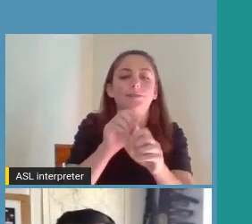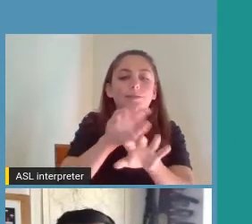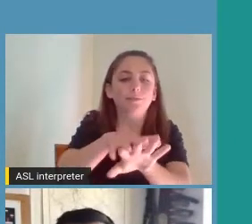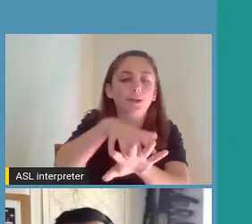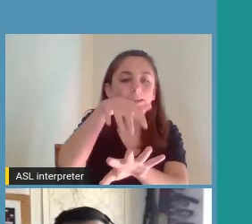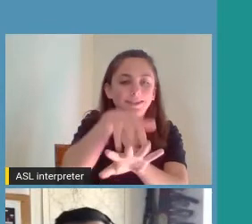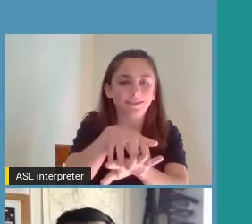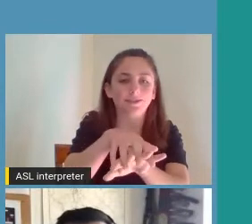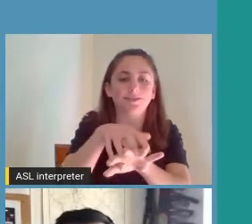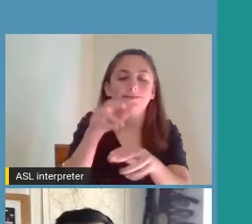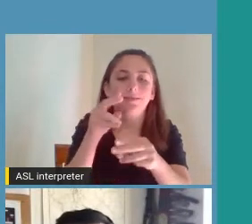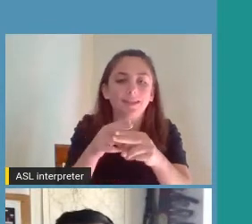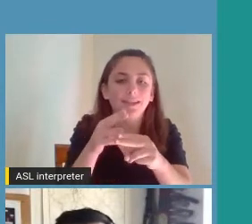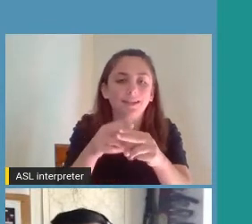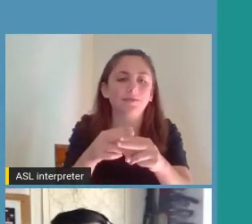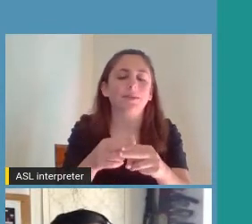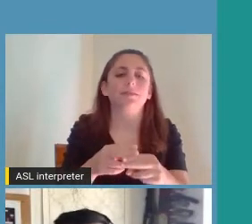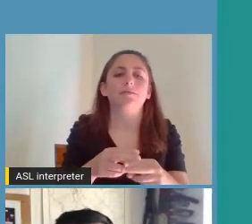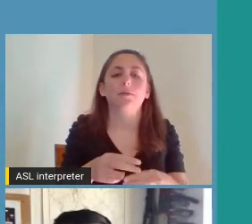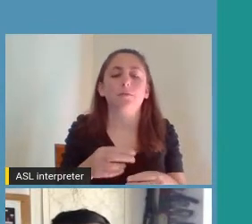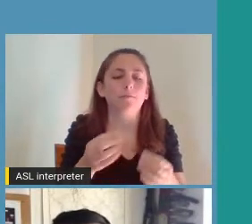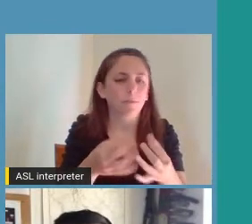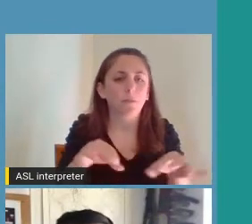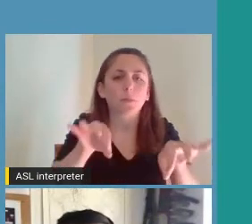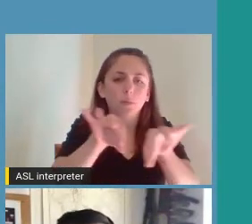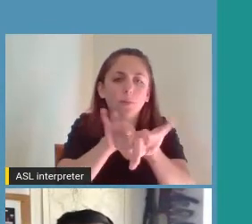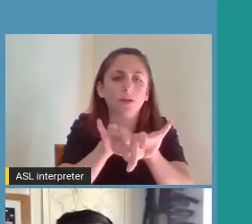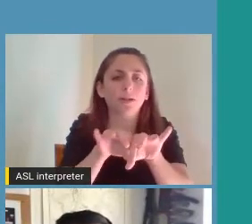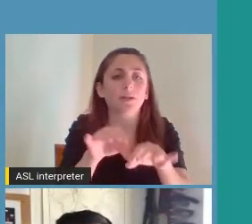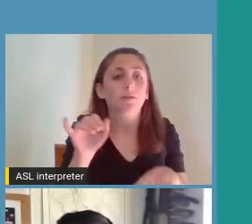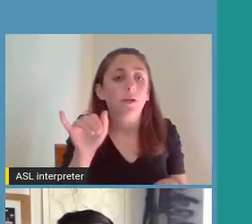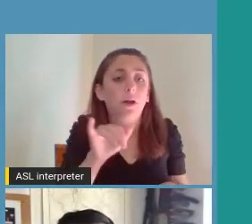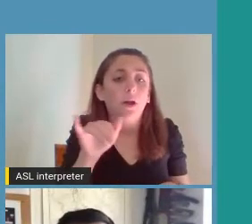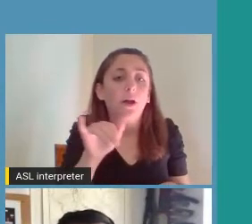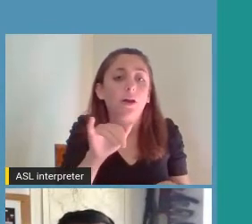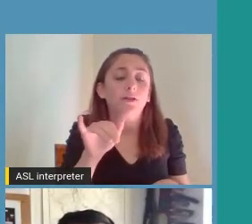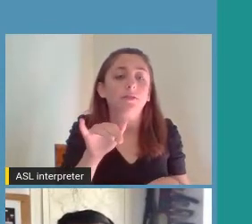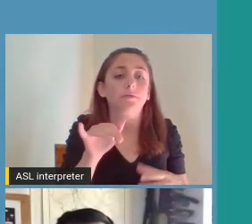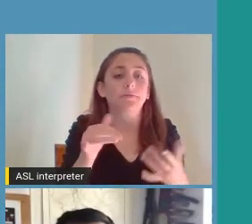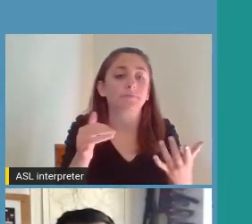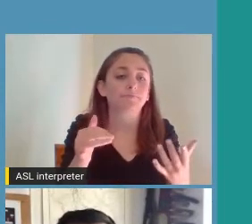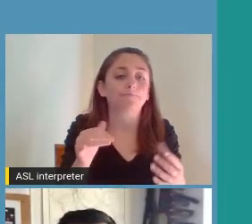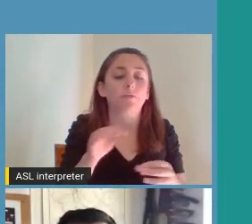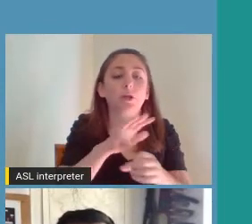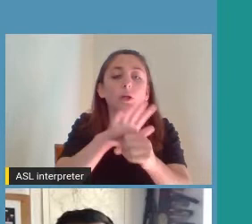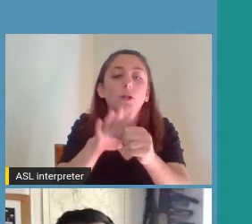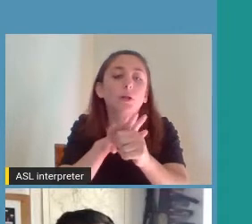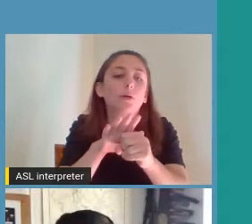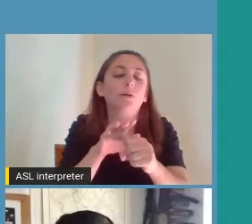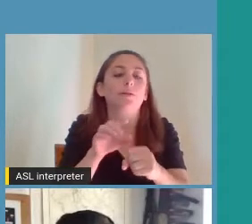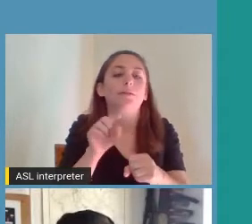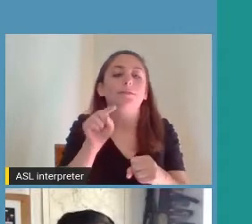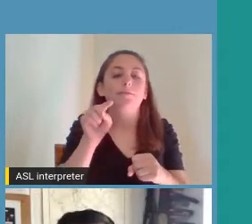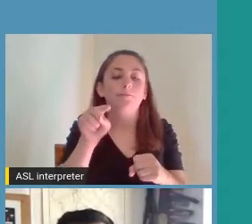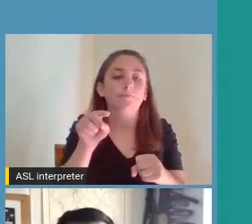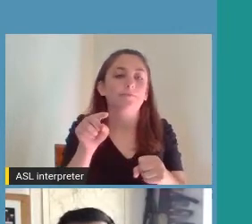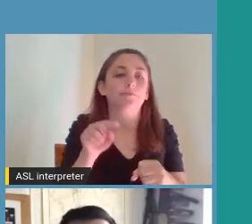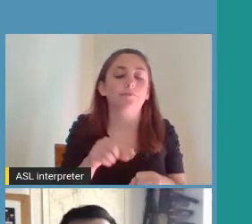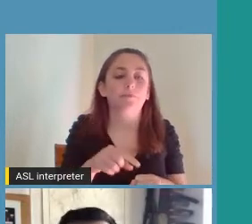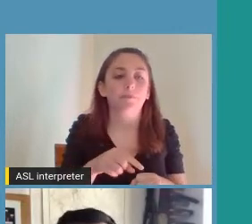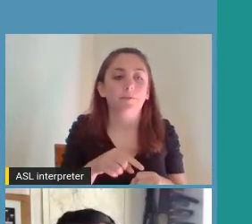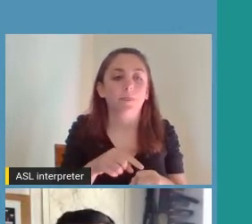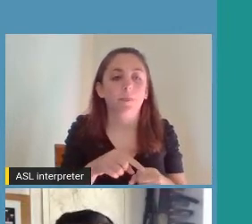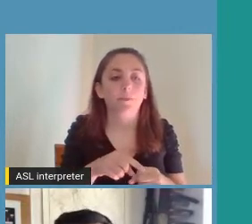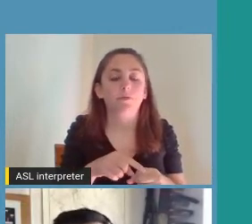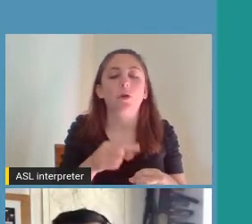Anishinaabe. It is especially important to note that the Plains Art Museum also sits on the shores of the Wakba Sha and the Kitchizini Zibi, which is known